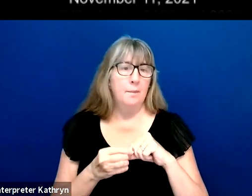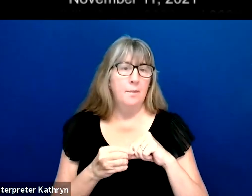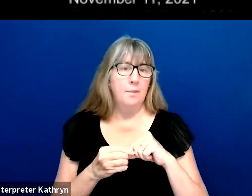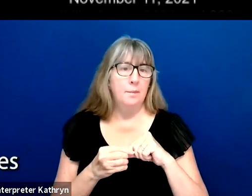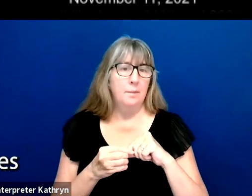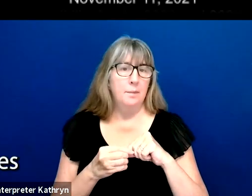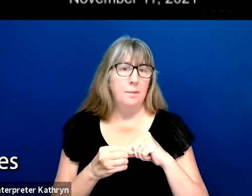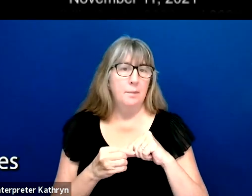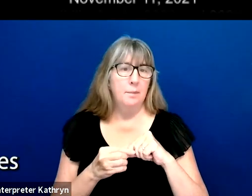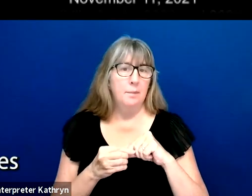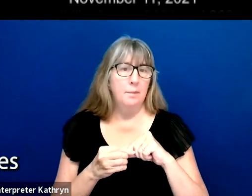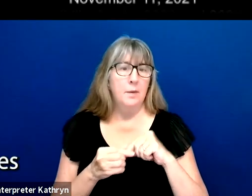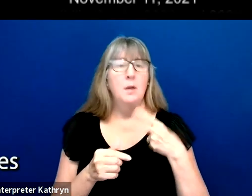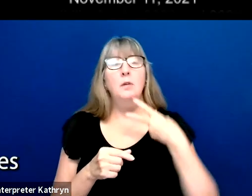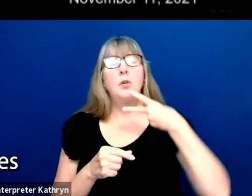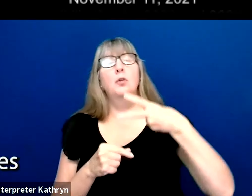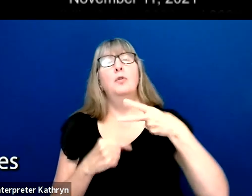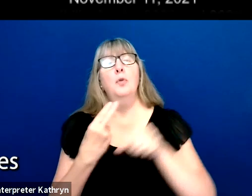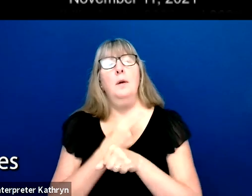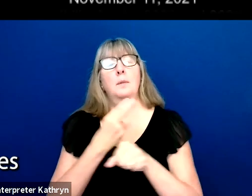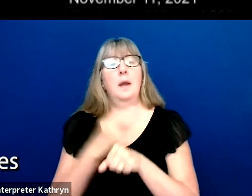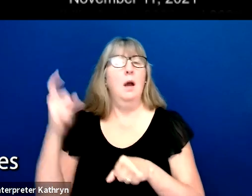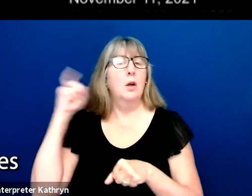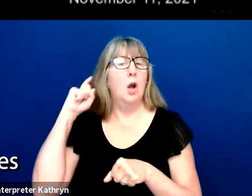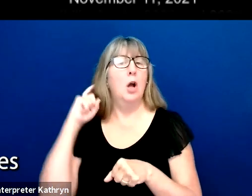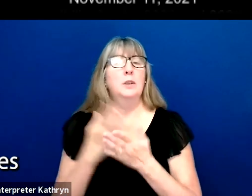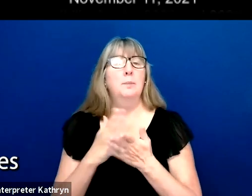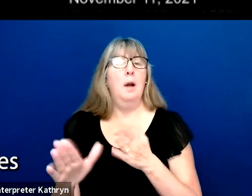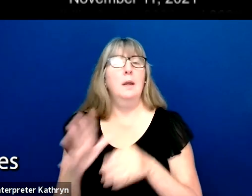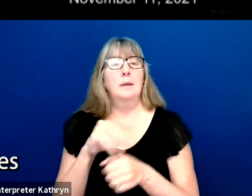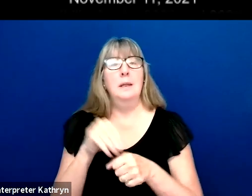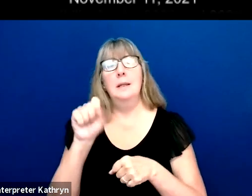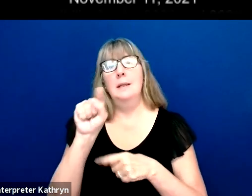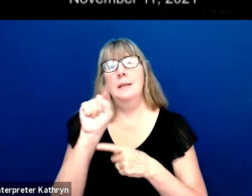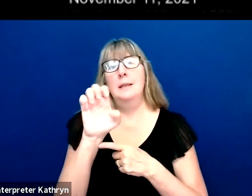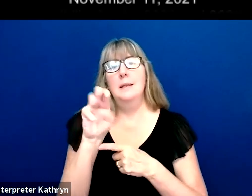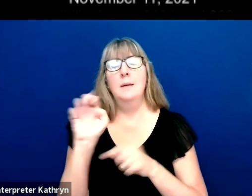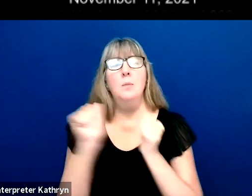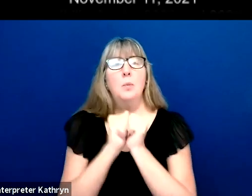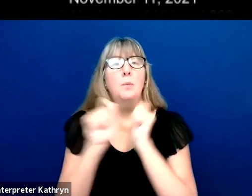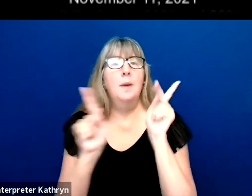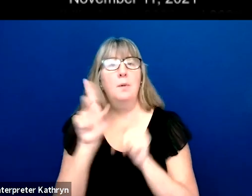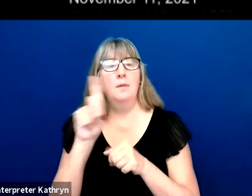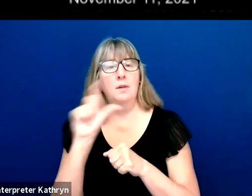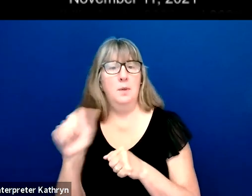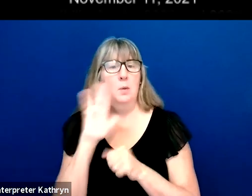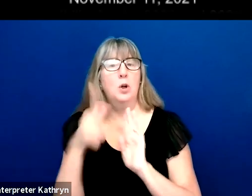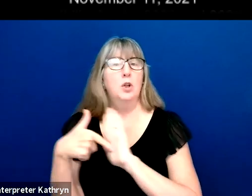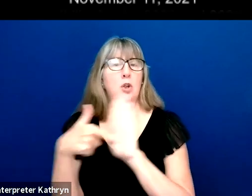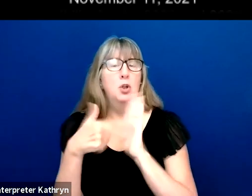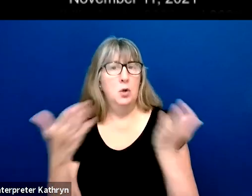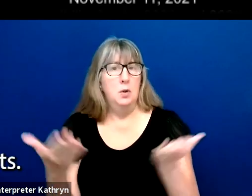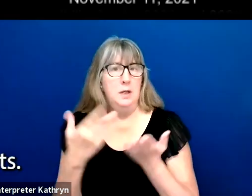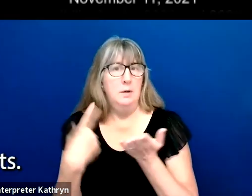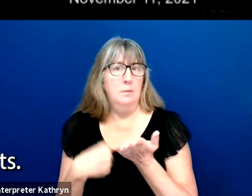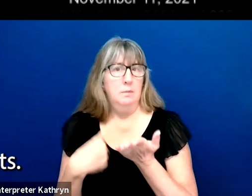So there's two applications of unconscious bias in STEM around people with disabilities that we are going to illustrate here and talk a little bit more